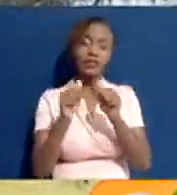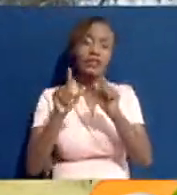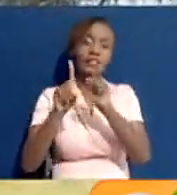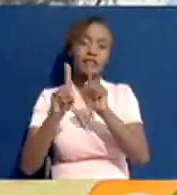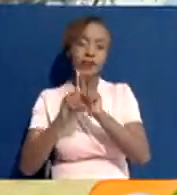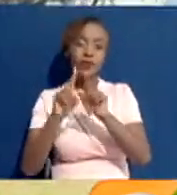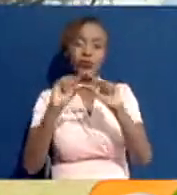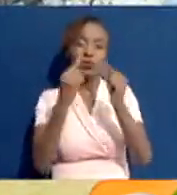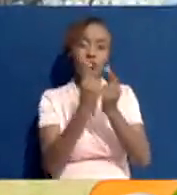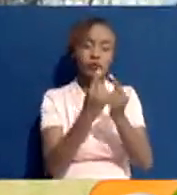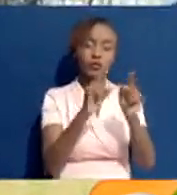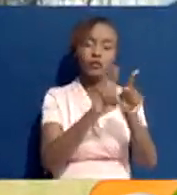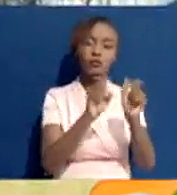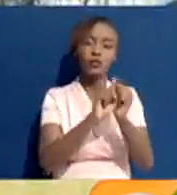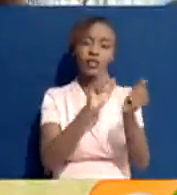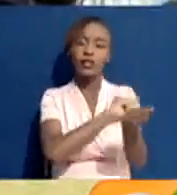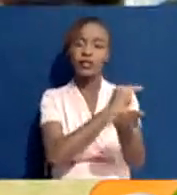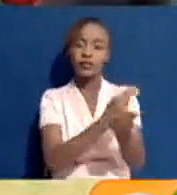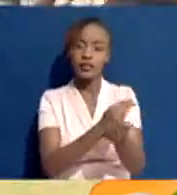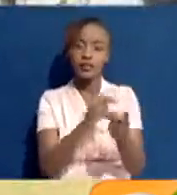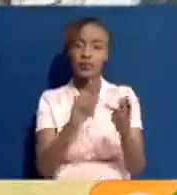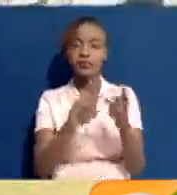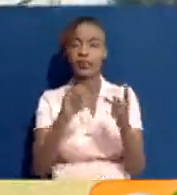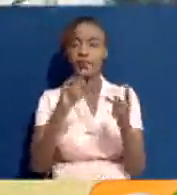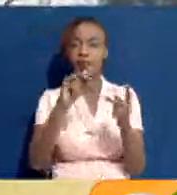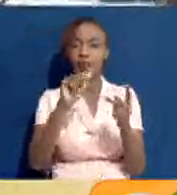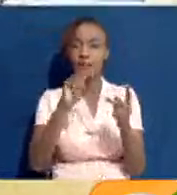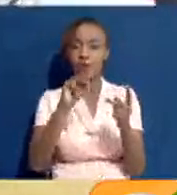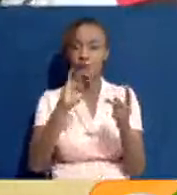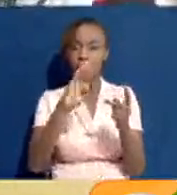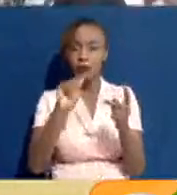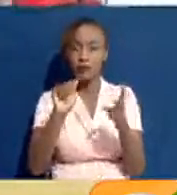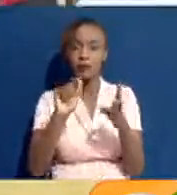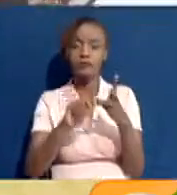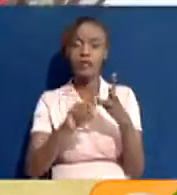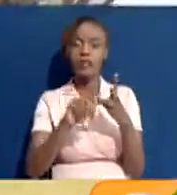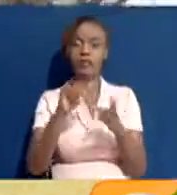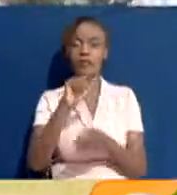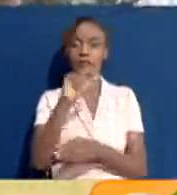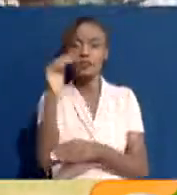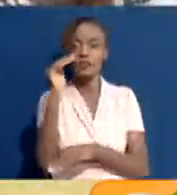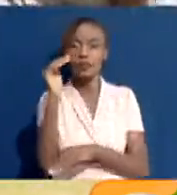Nigeria, Namibia na Zambia. Yes.